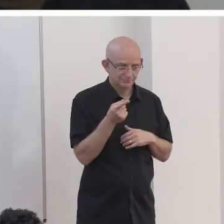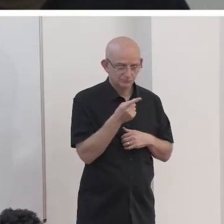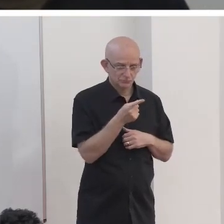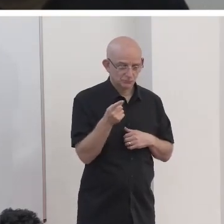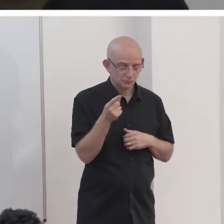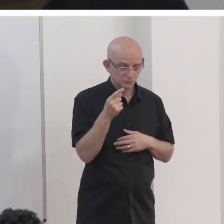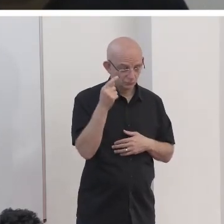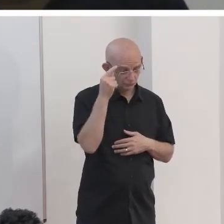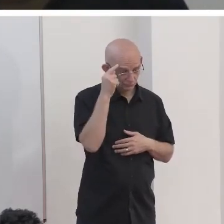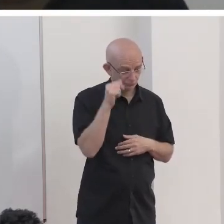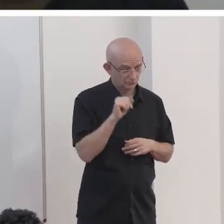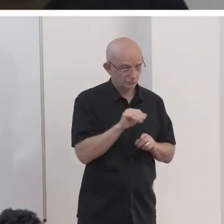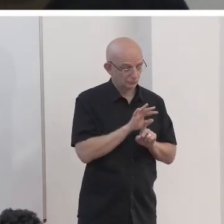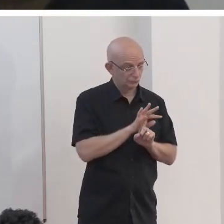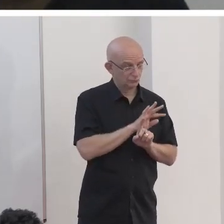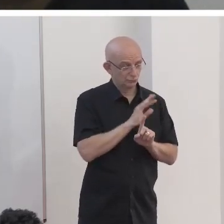That light is touching you.